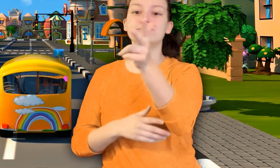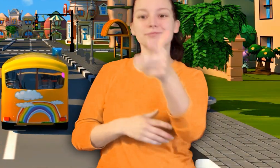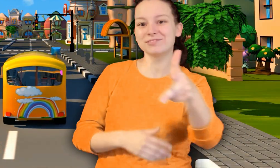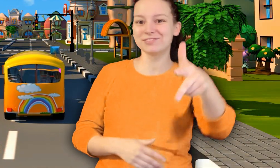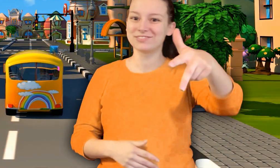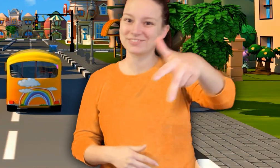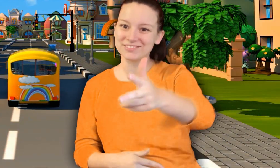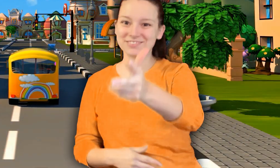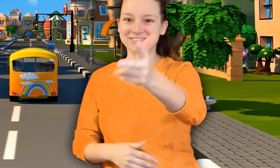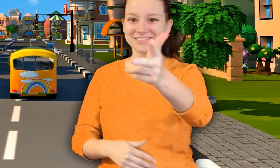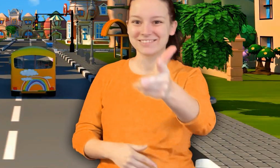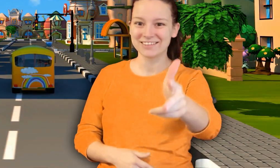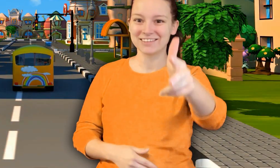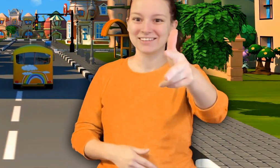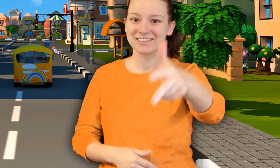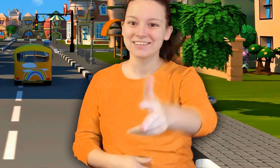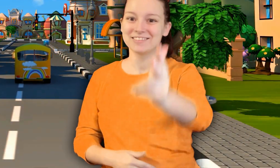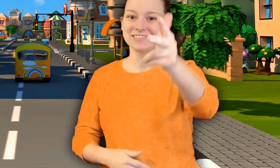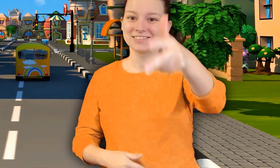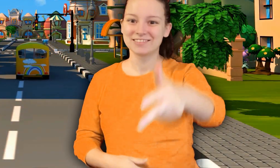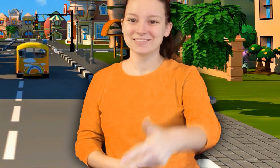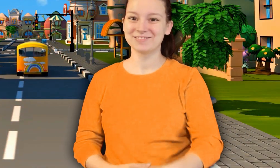the town.